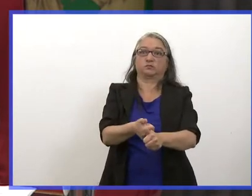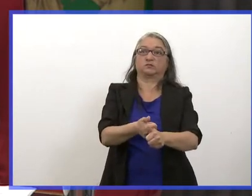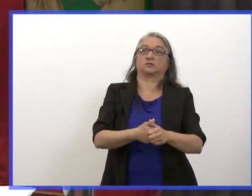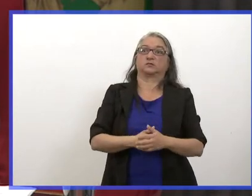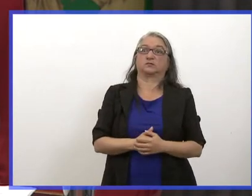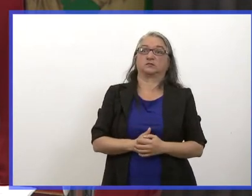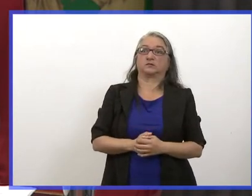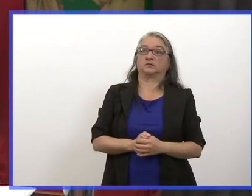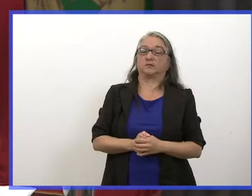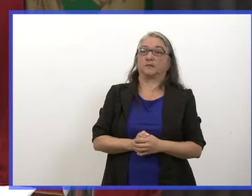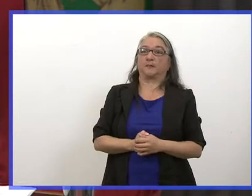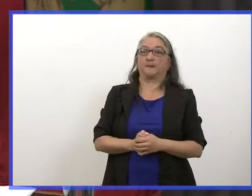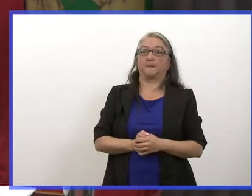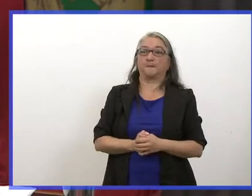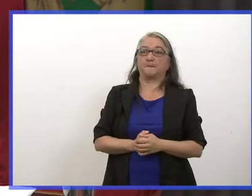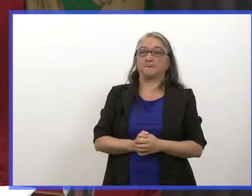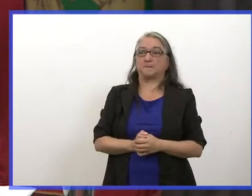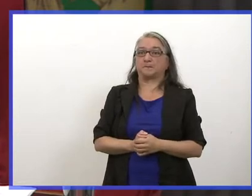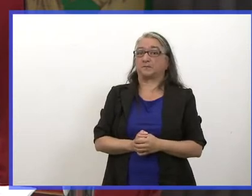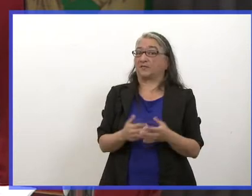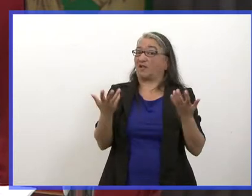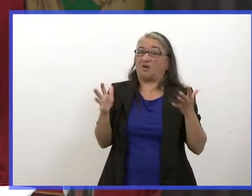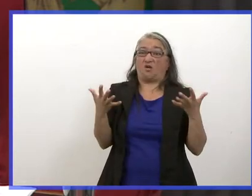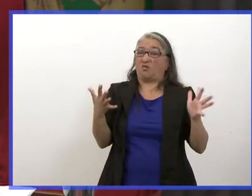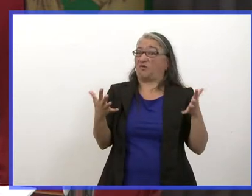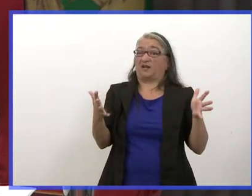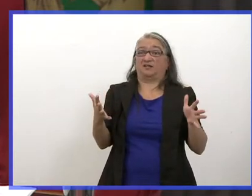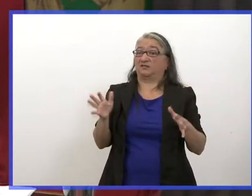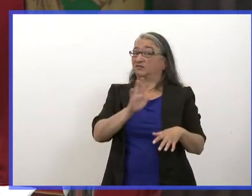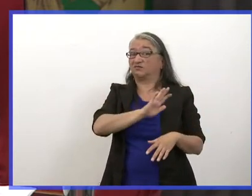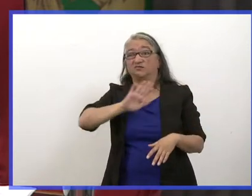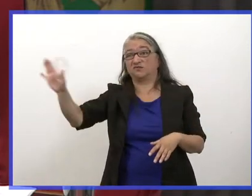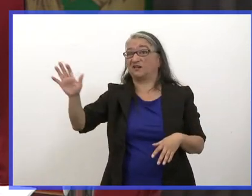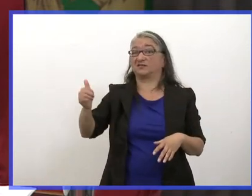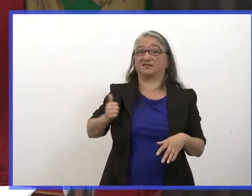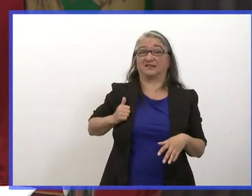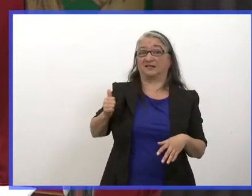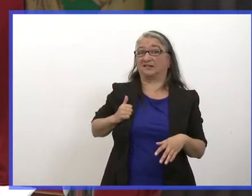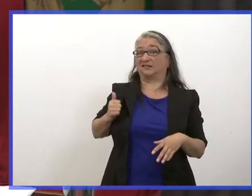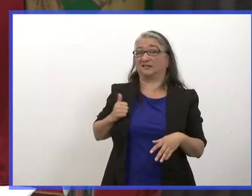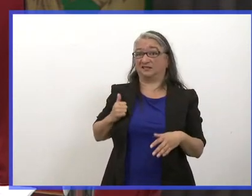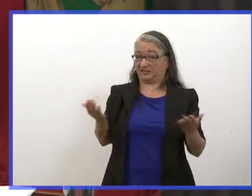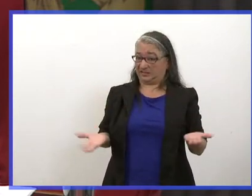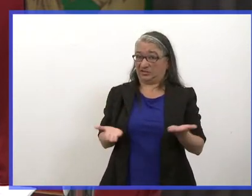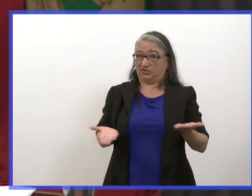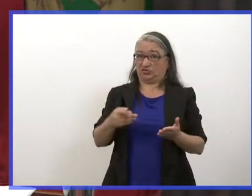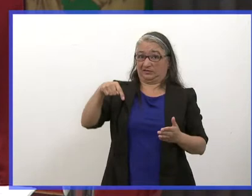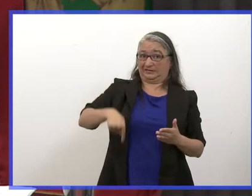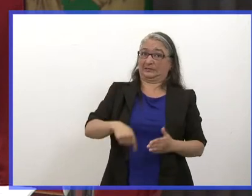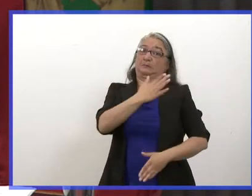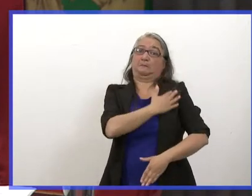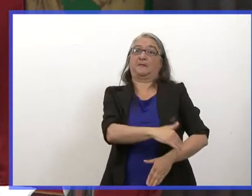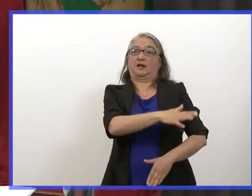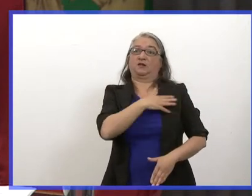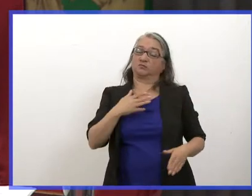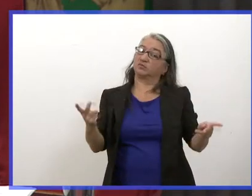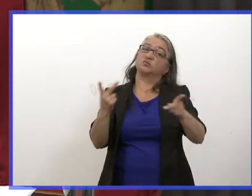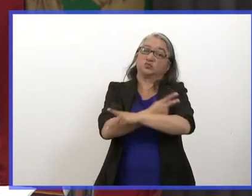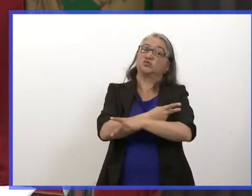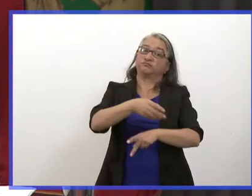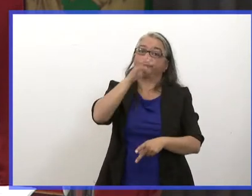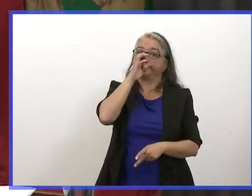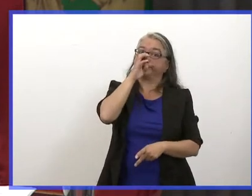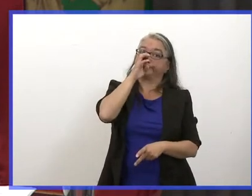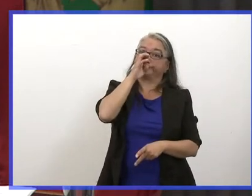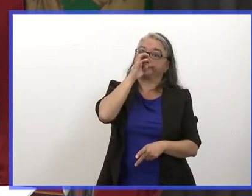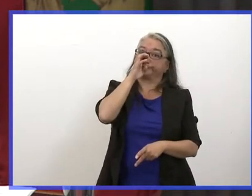measures in the country. We have no gatherings allowed. We